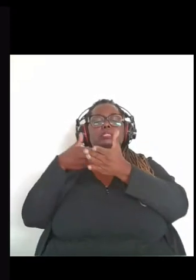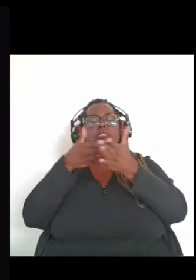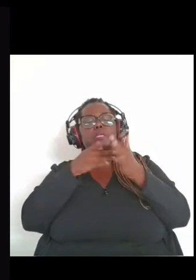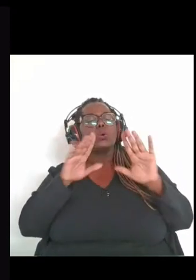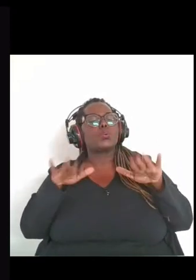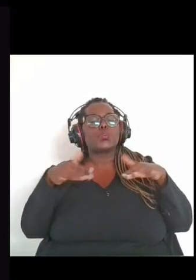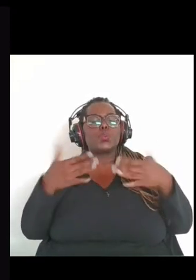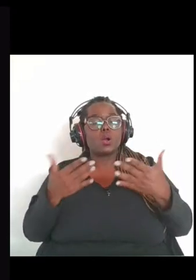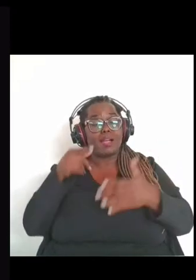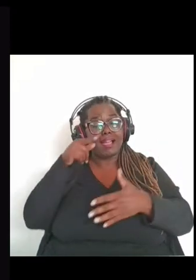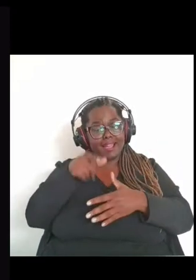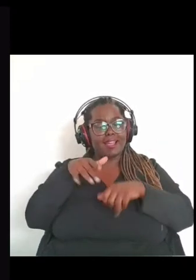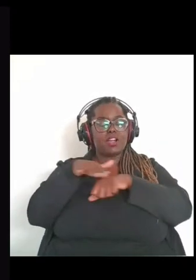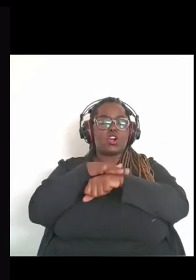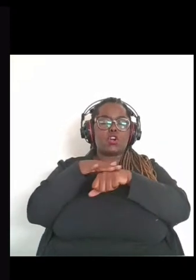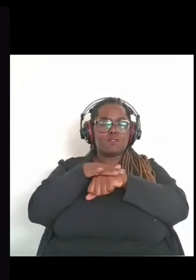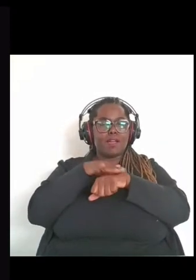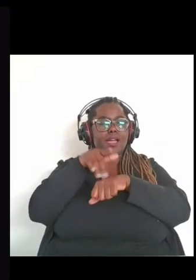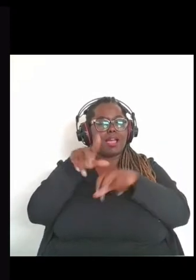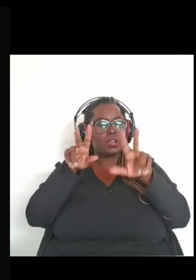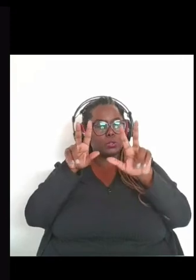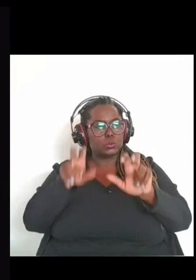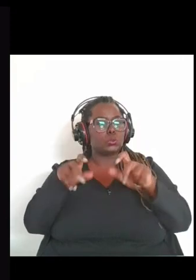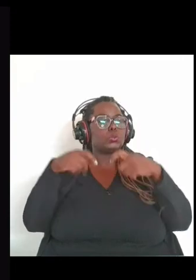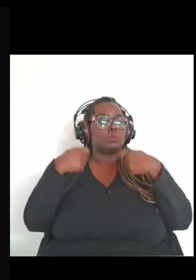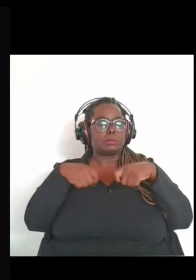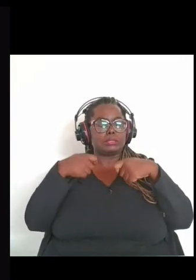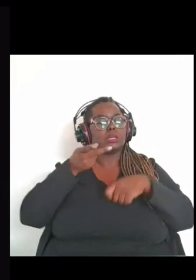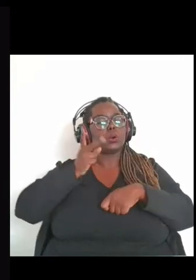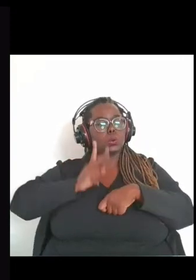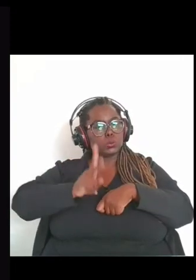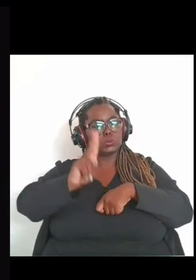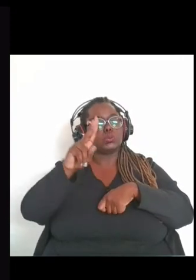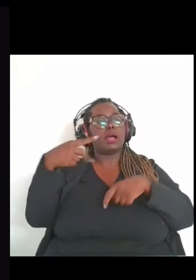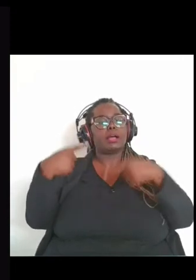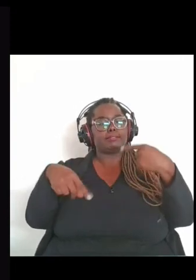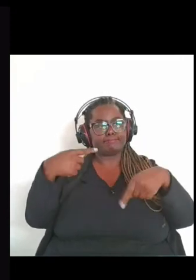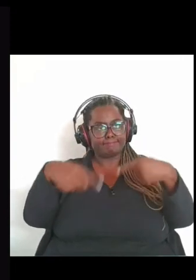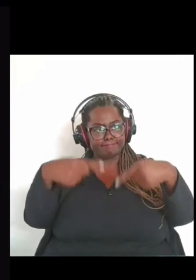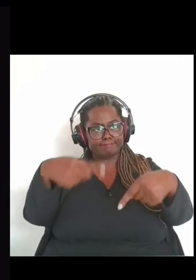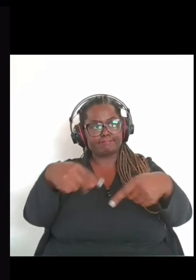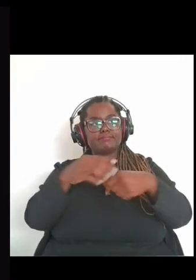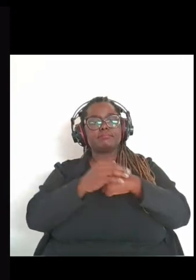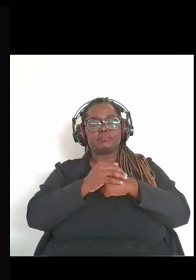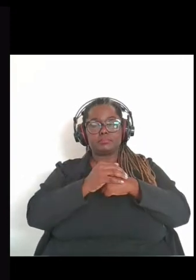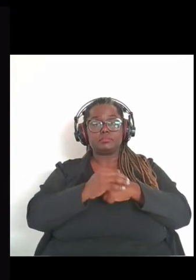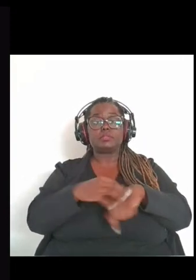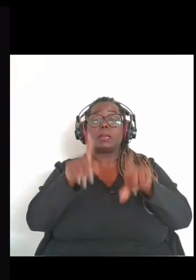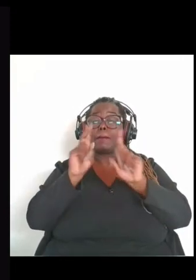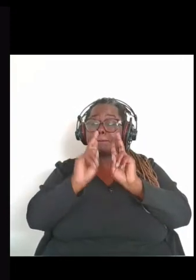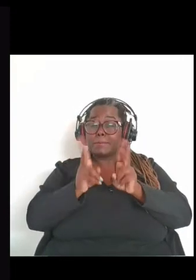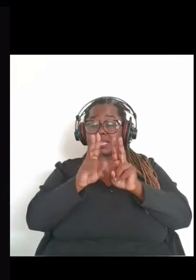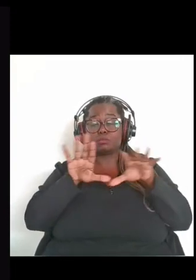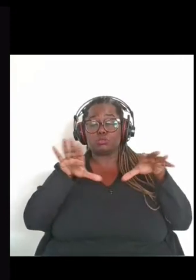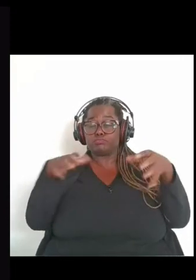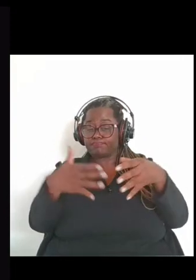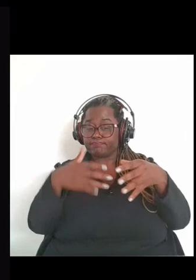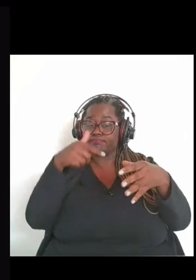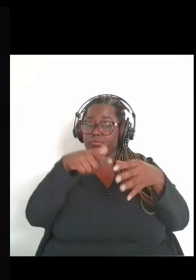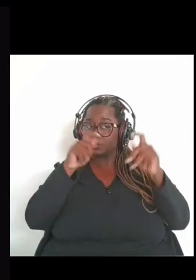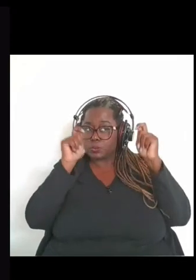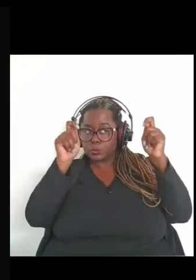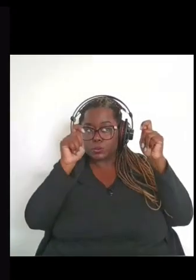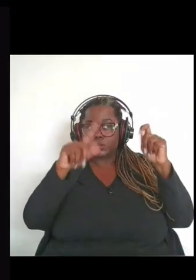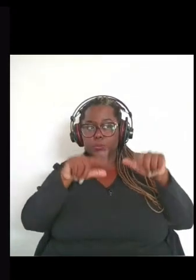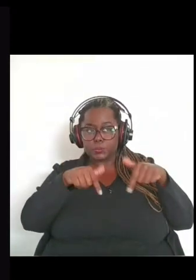reflective even in in activist circles to say you know what have been what have been the